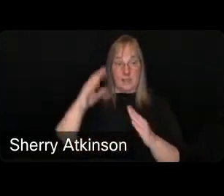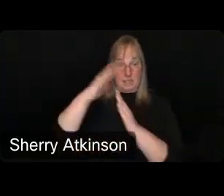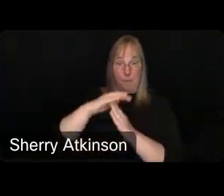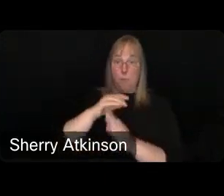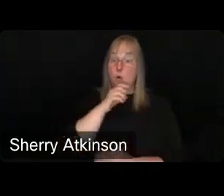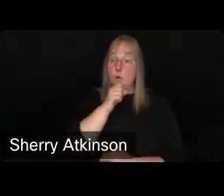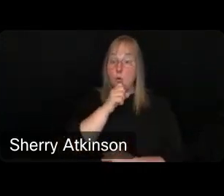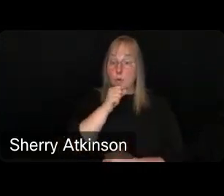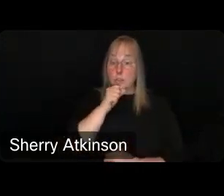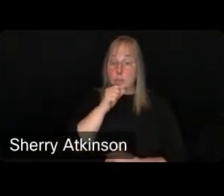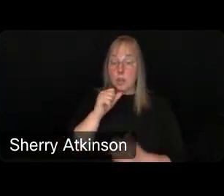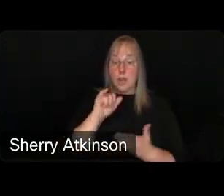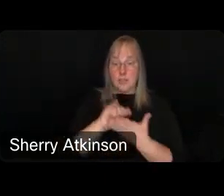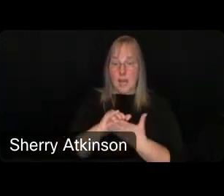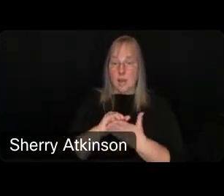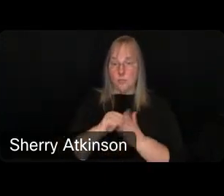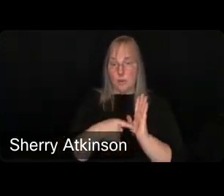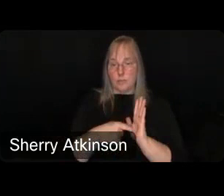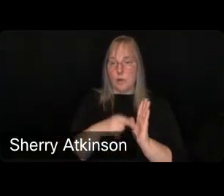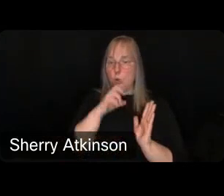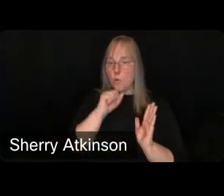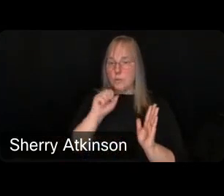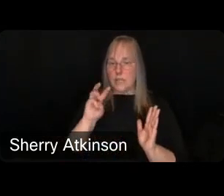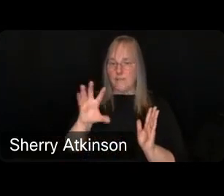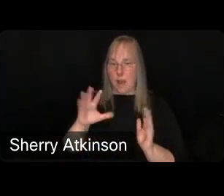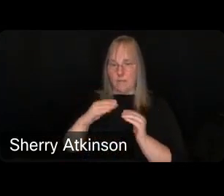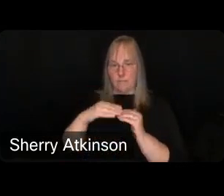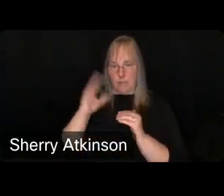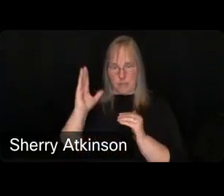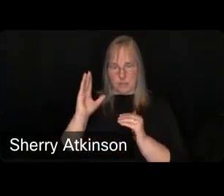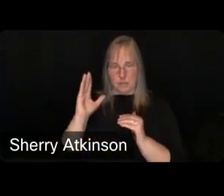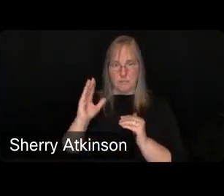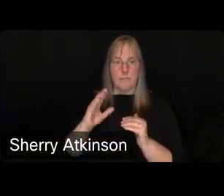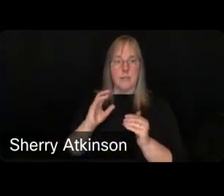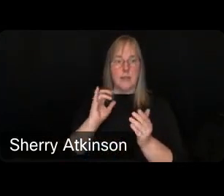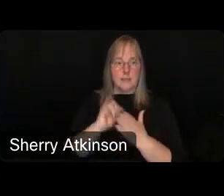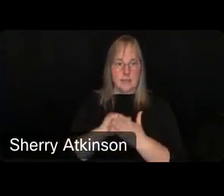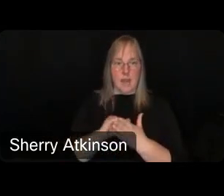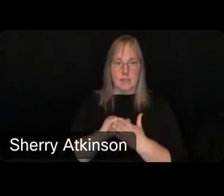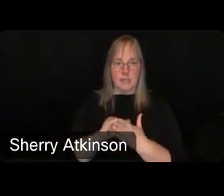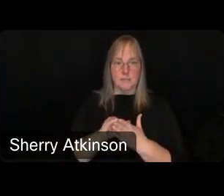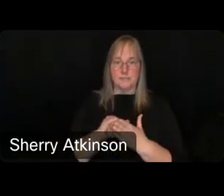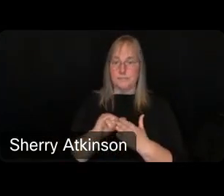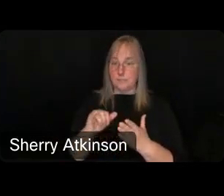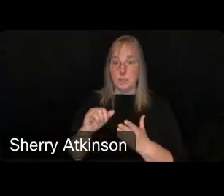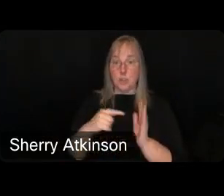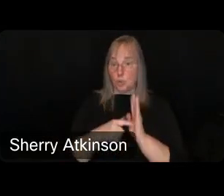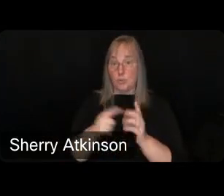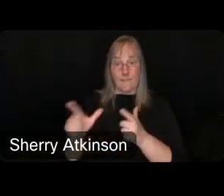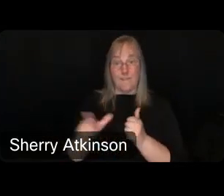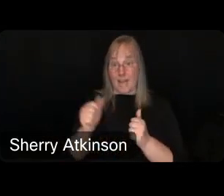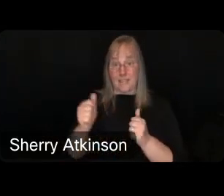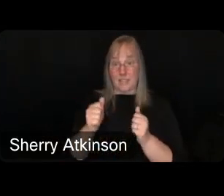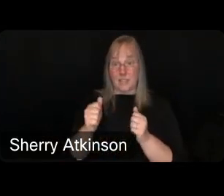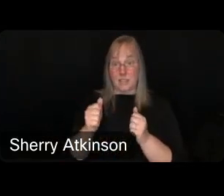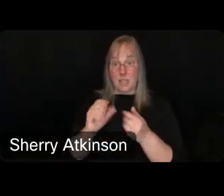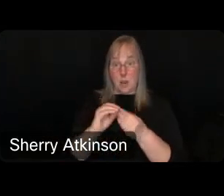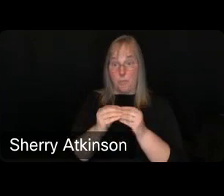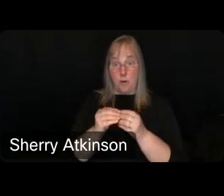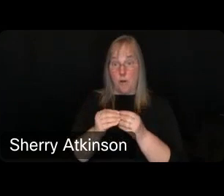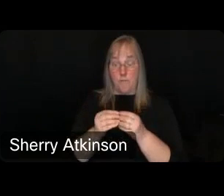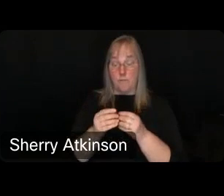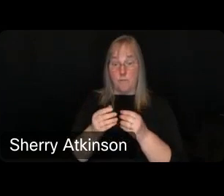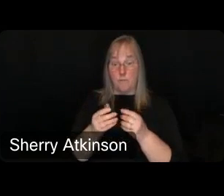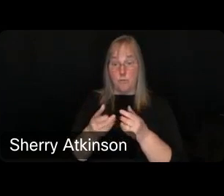represents 65 plus. This is a group probably represent the fastest growth since like two